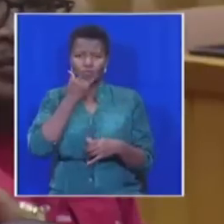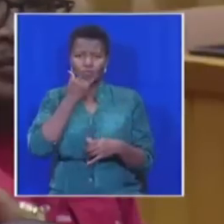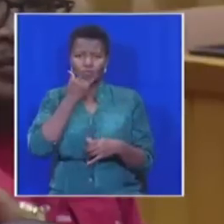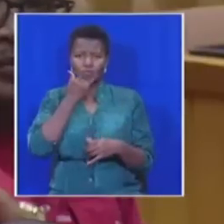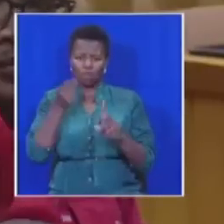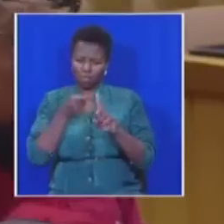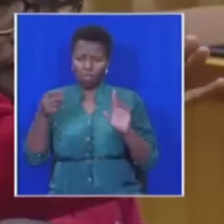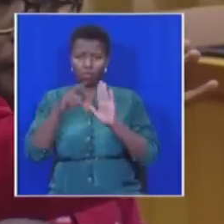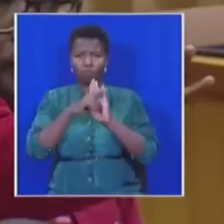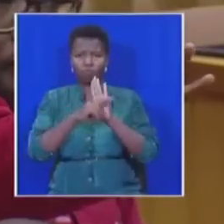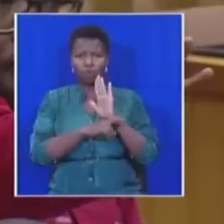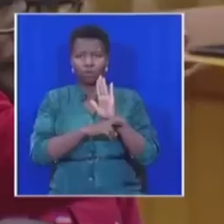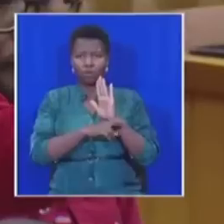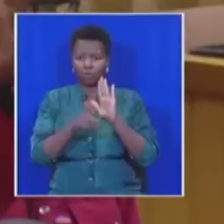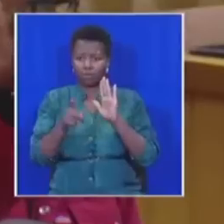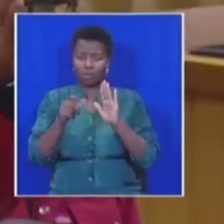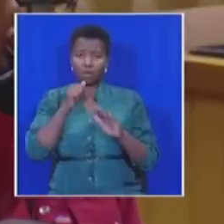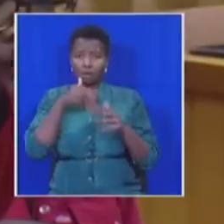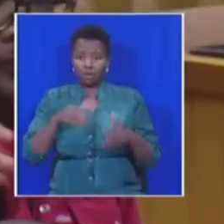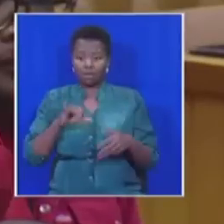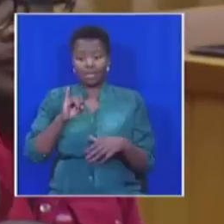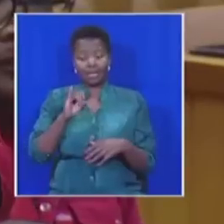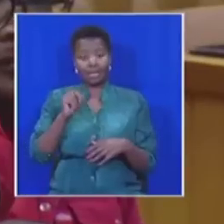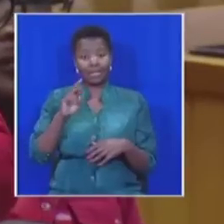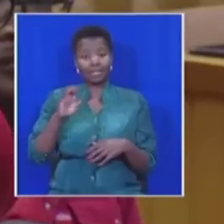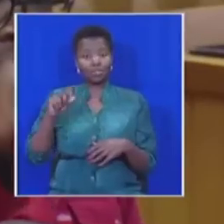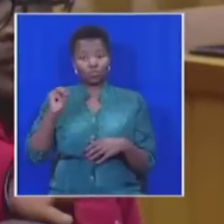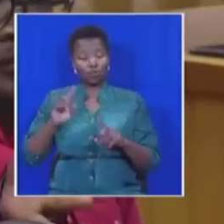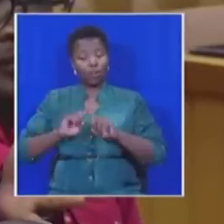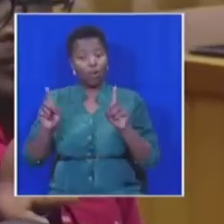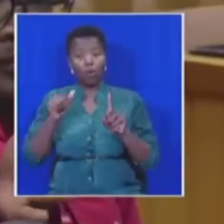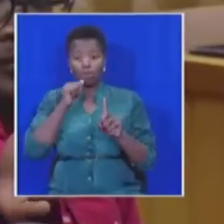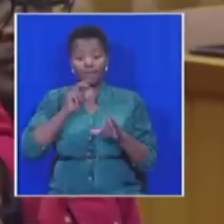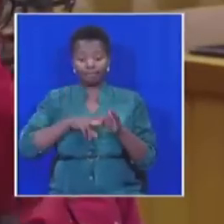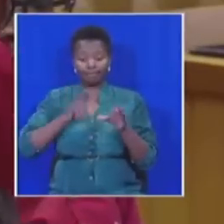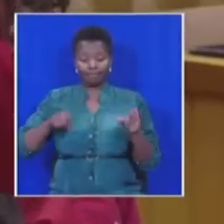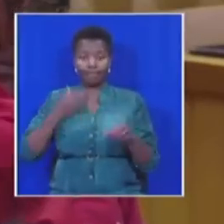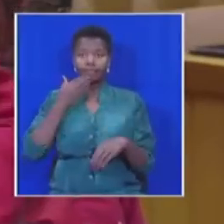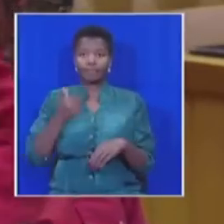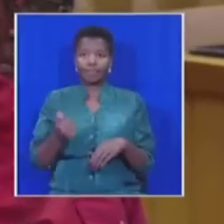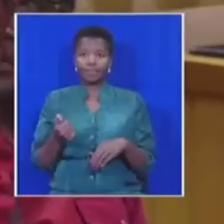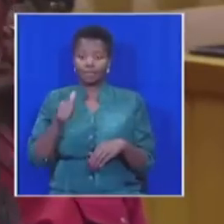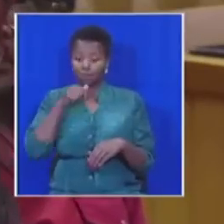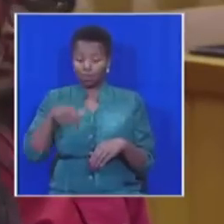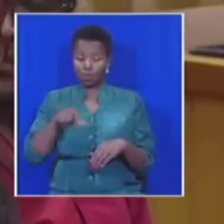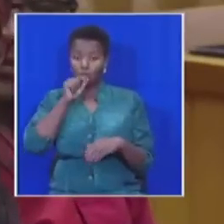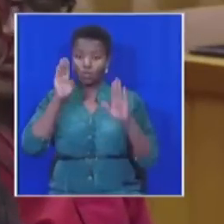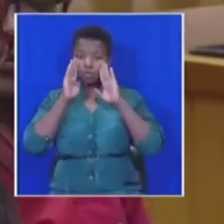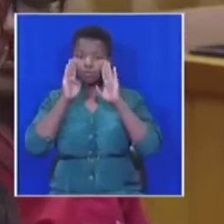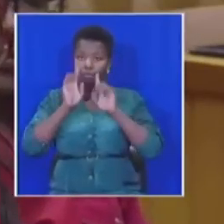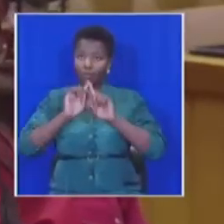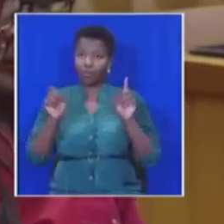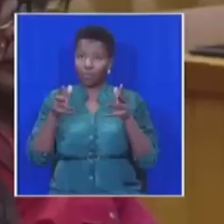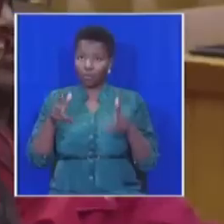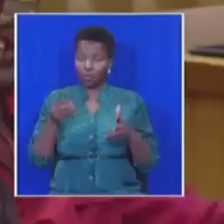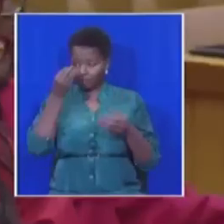of order. Thank this you is very not much. Instagram. Correct. Get your facts straight or step thank aside. You. We're not thank on social you. Media here. Don't mislead Honorable the